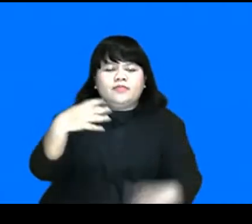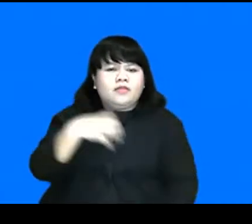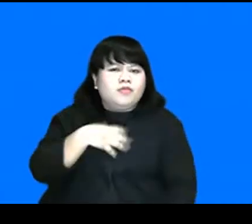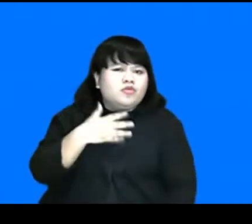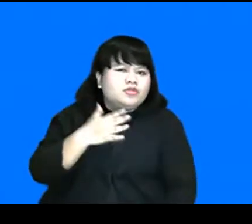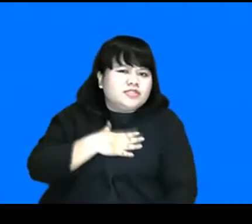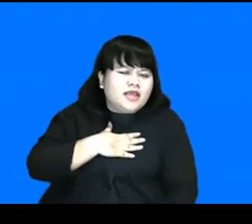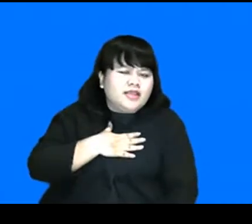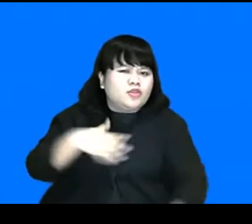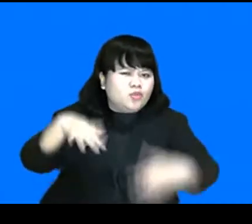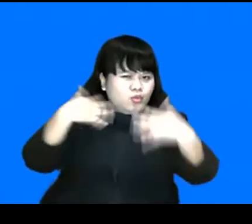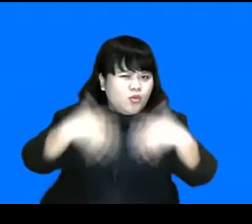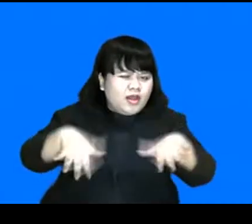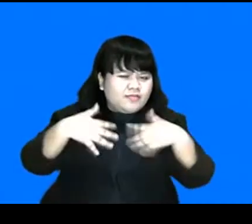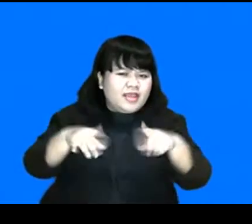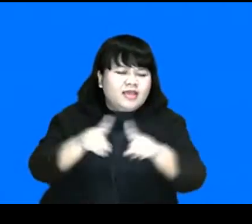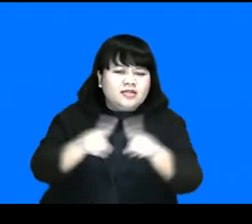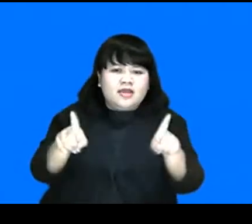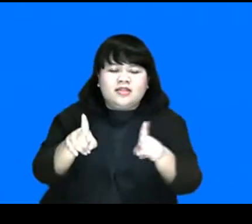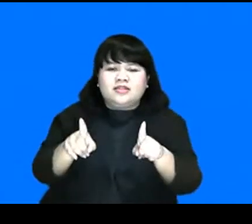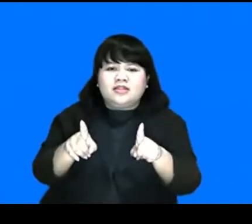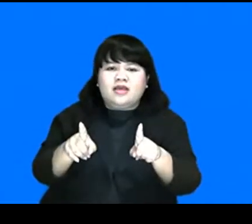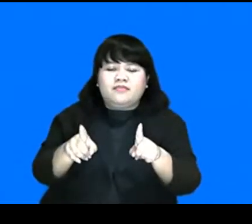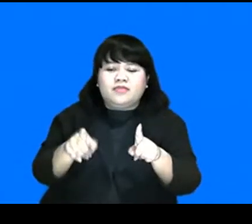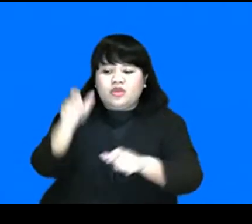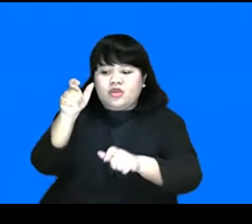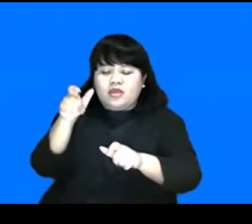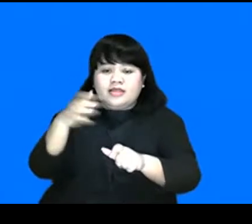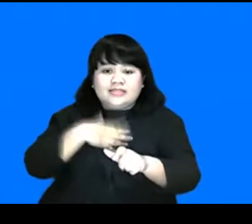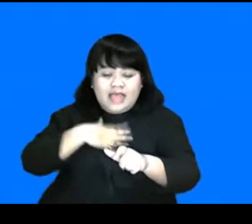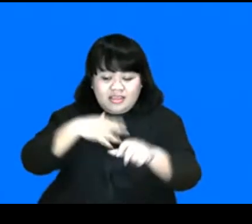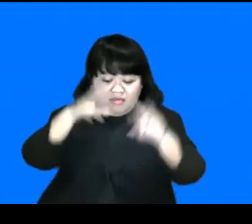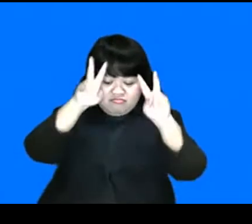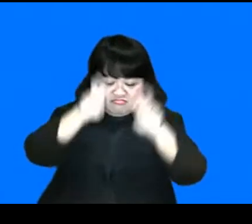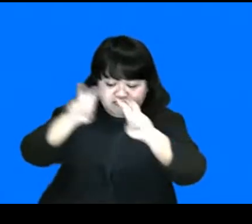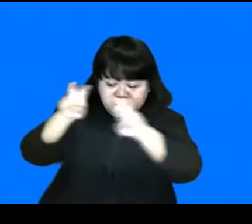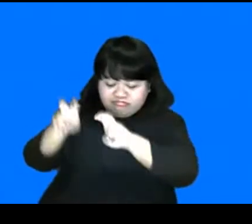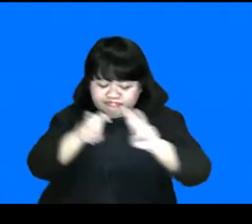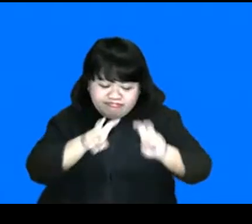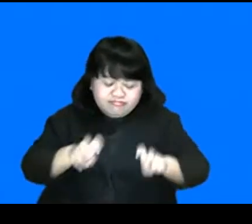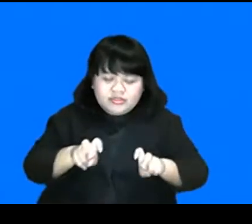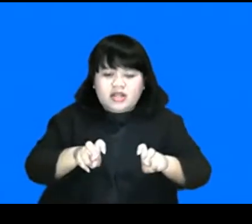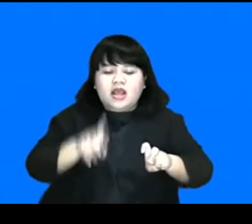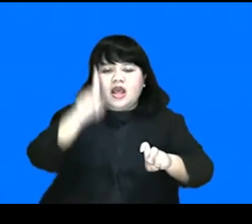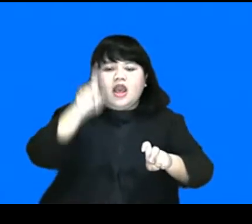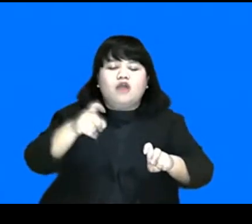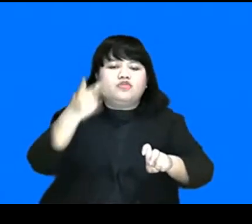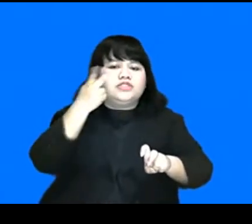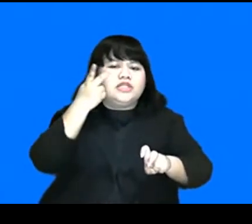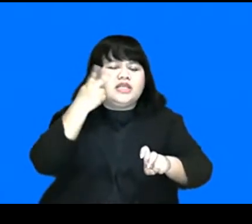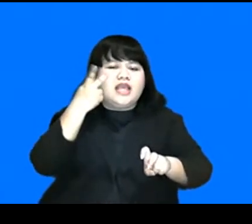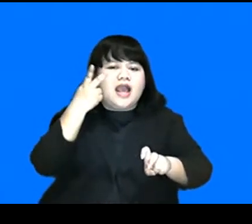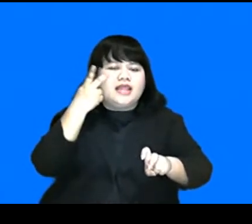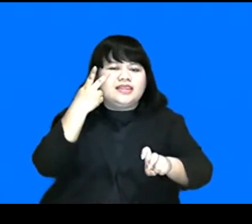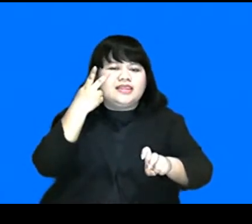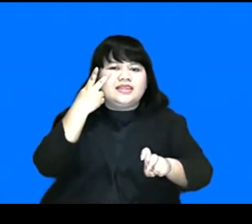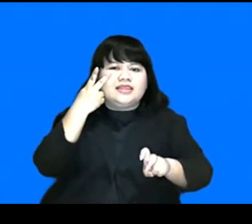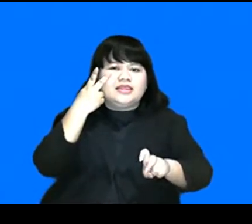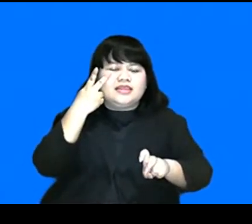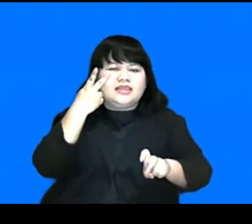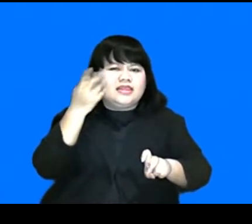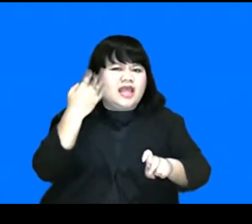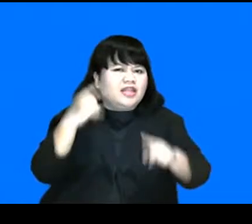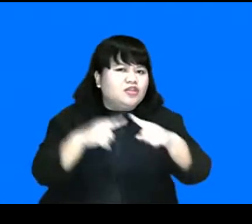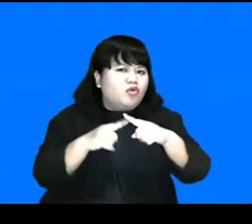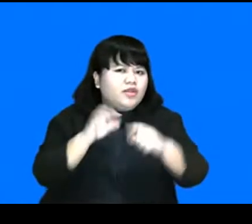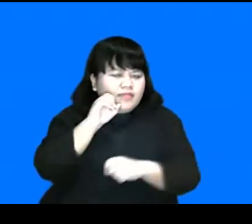researcher primarily, that we also have to unpack. For example, you know, Tony was saying that why is it that education and health expenditure